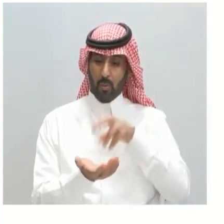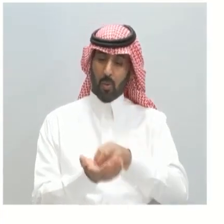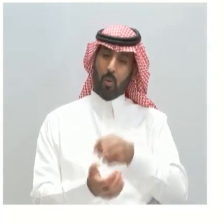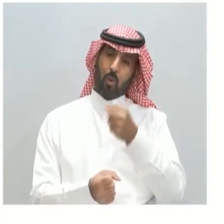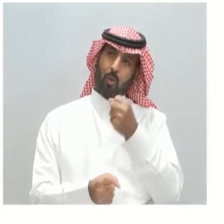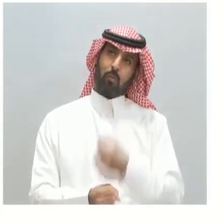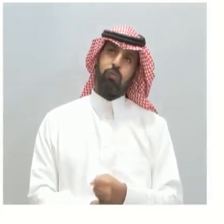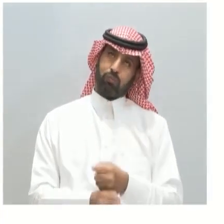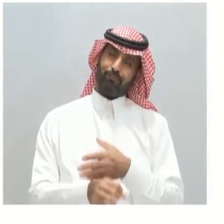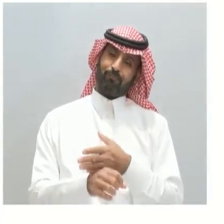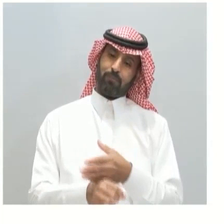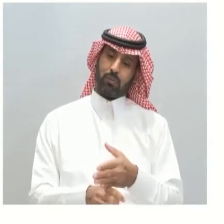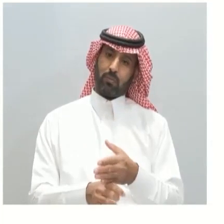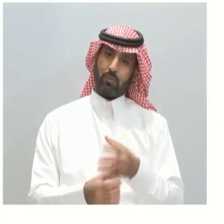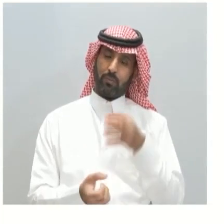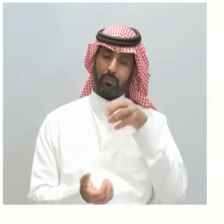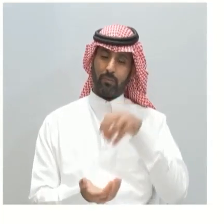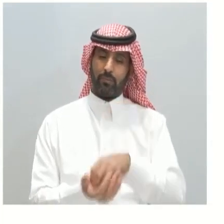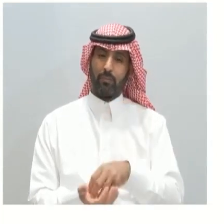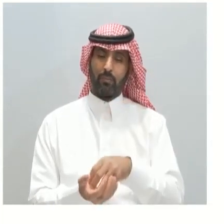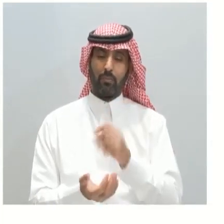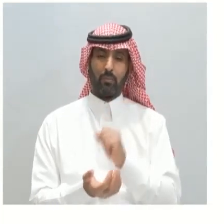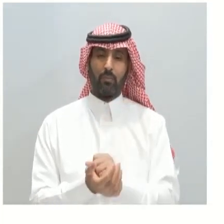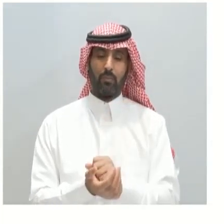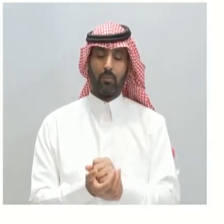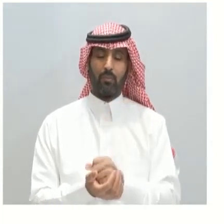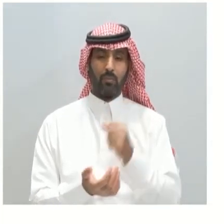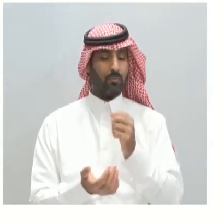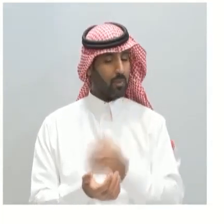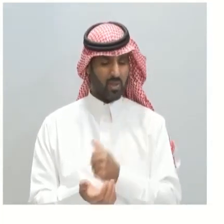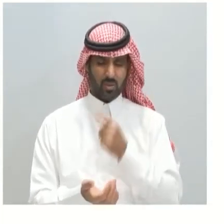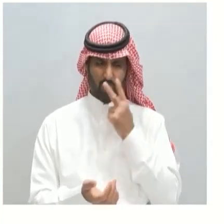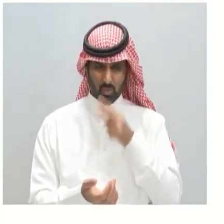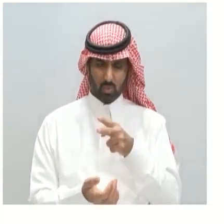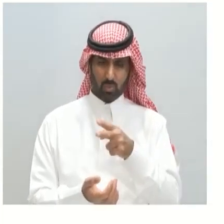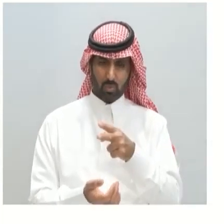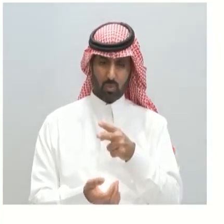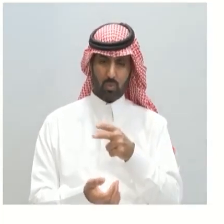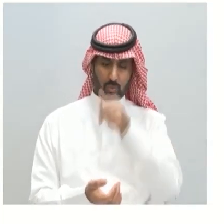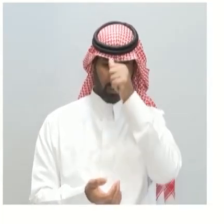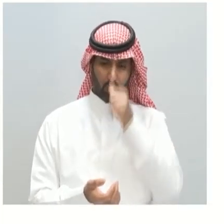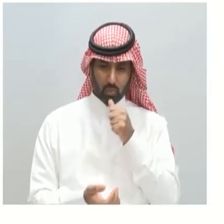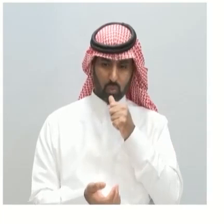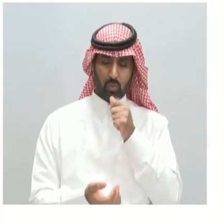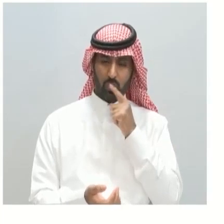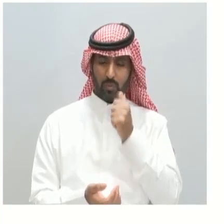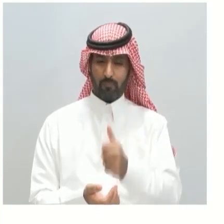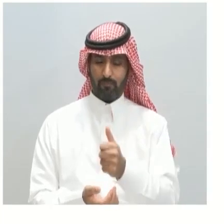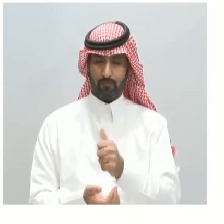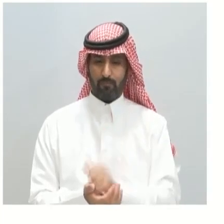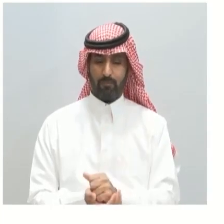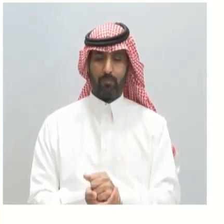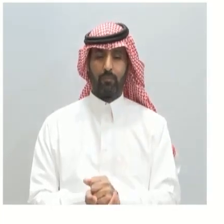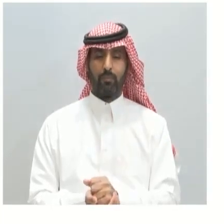impatient. So this is here, got, the past here. Got impatient. This is an adjective, of course. Got